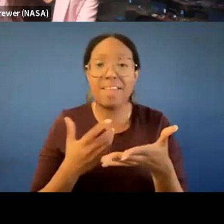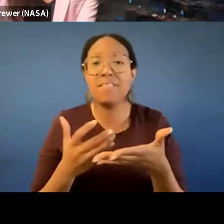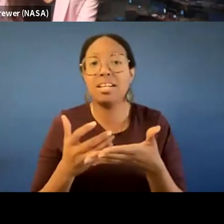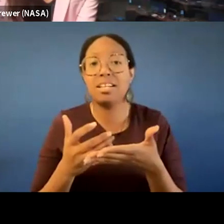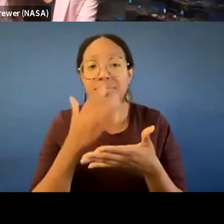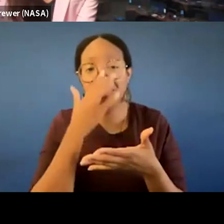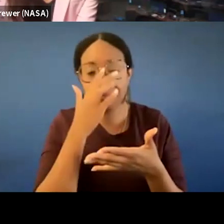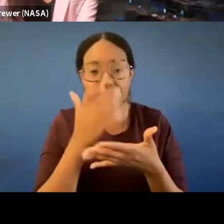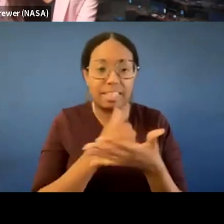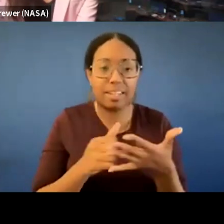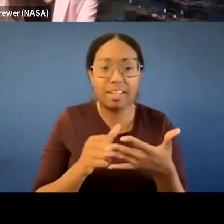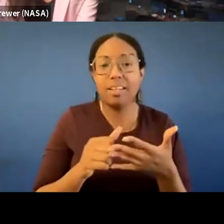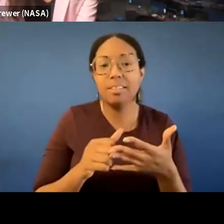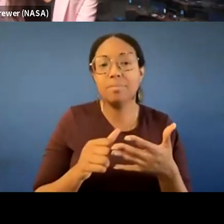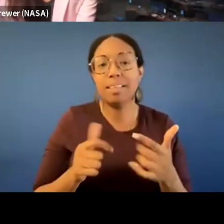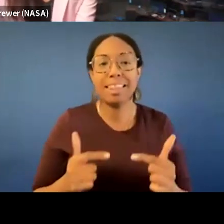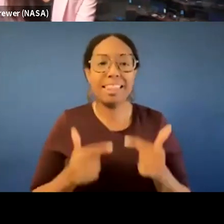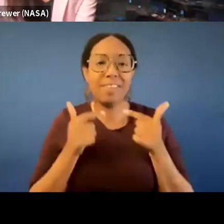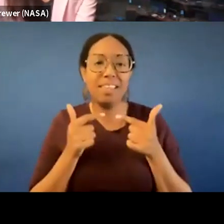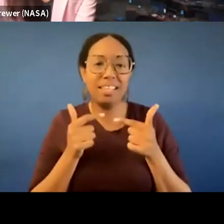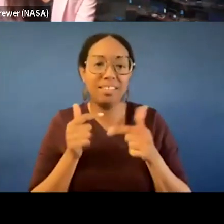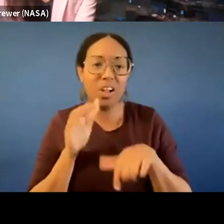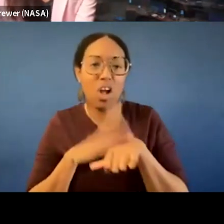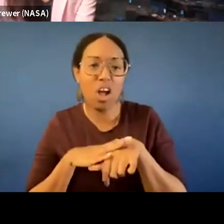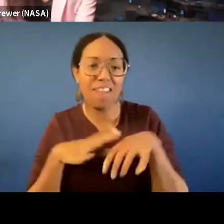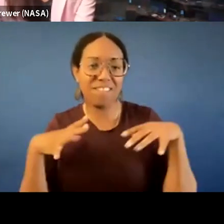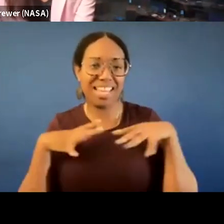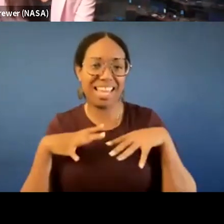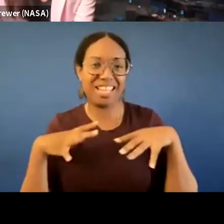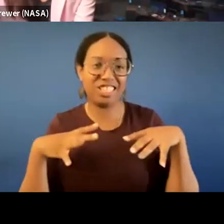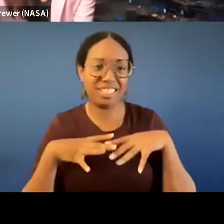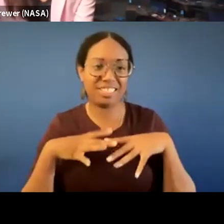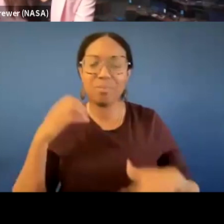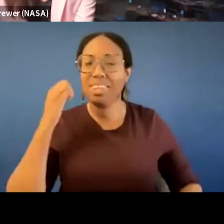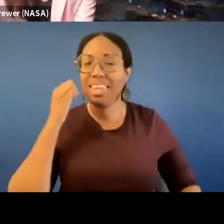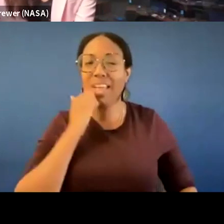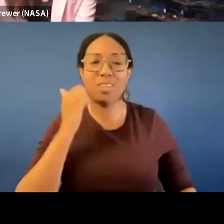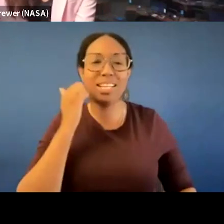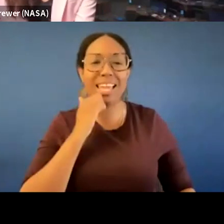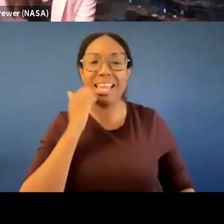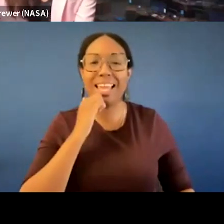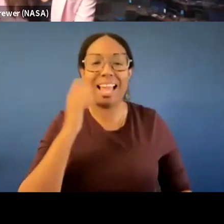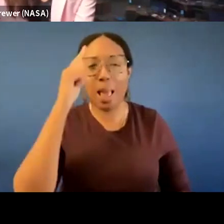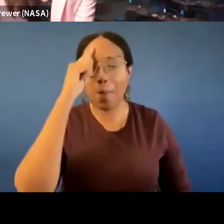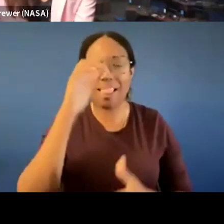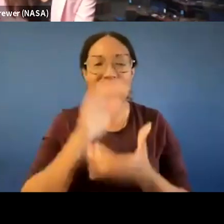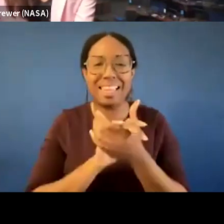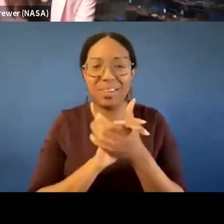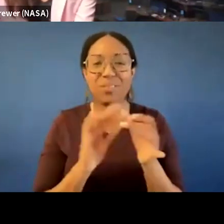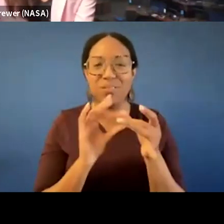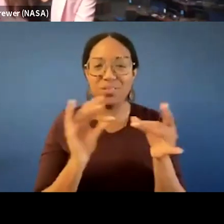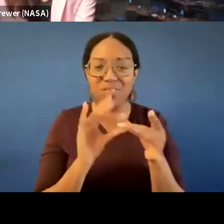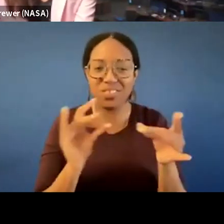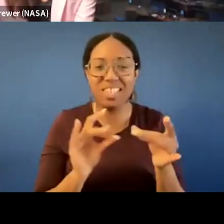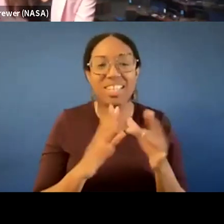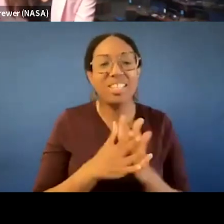Love, Living on Vacation Every Day. I'm a believer in the power of words and thoughts. So my favorite aspect of